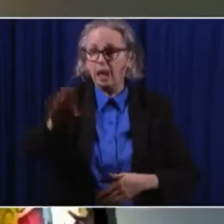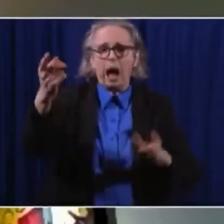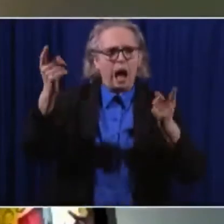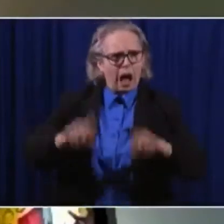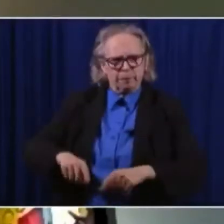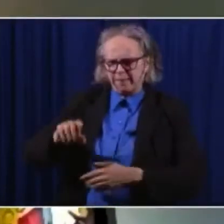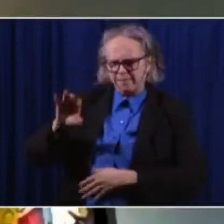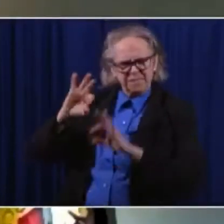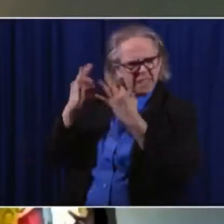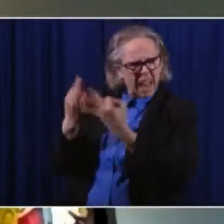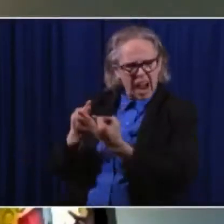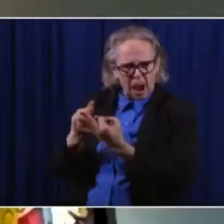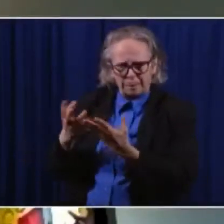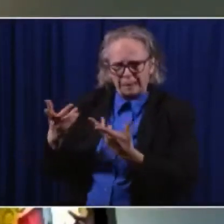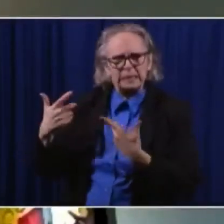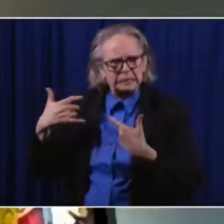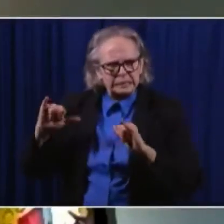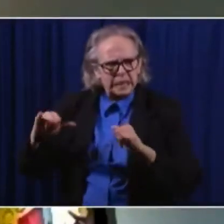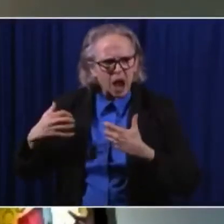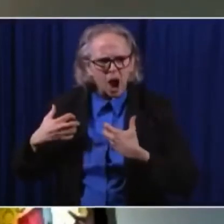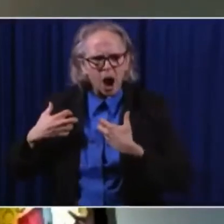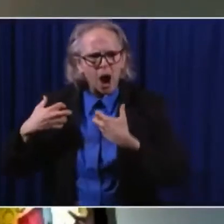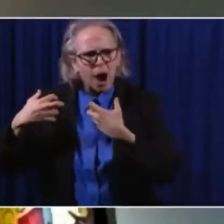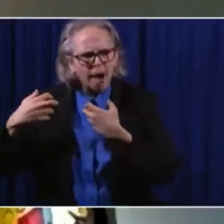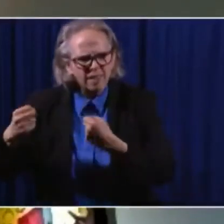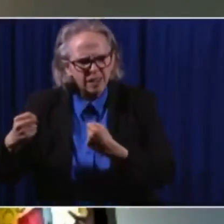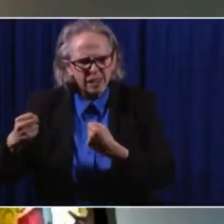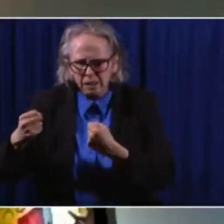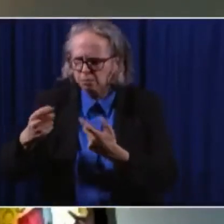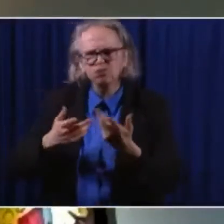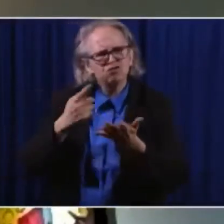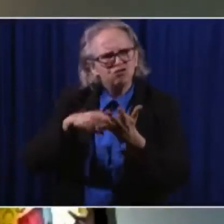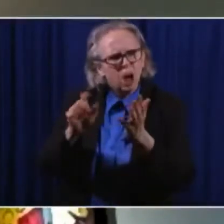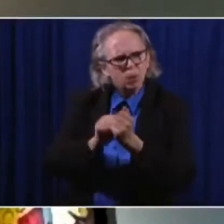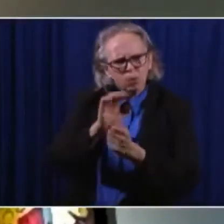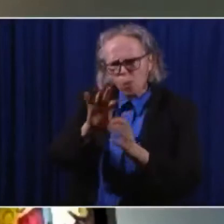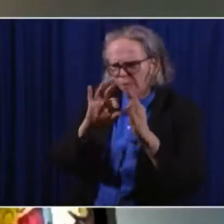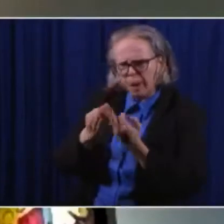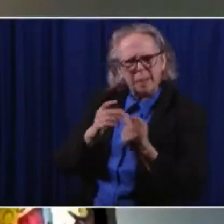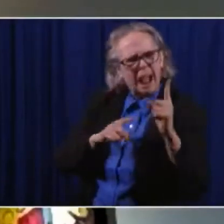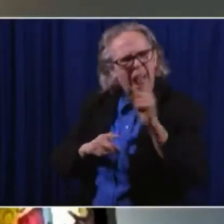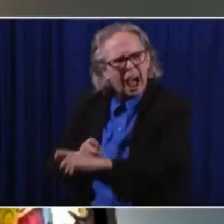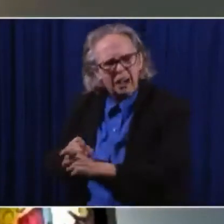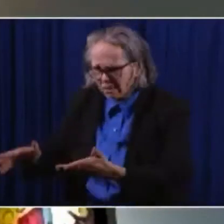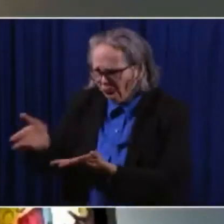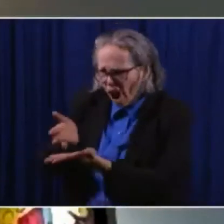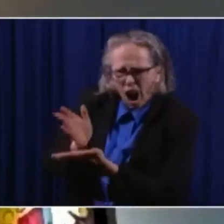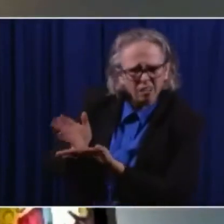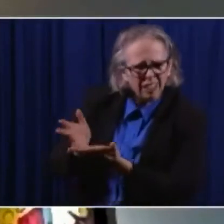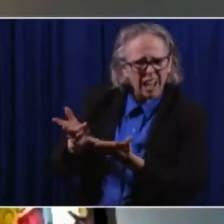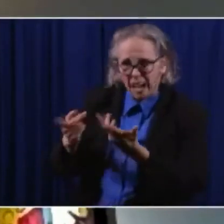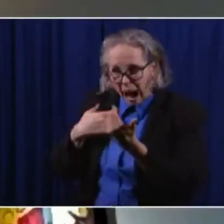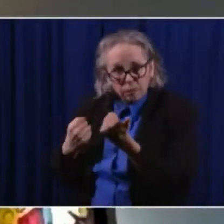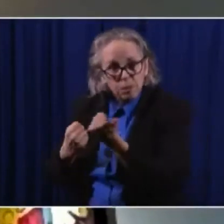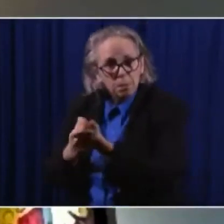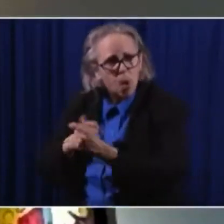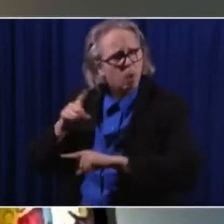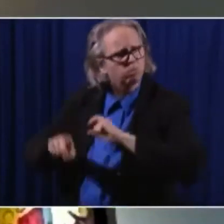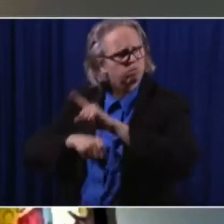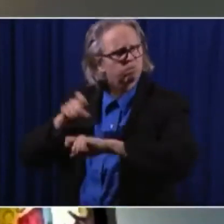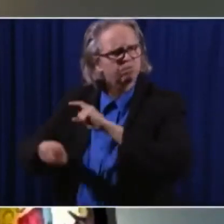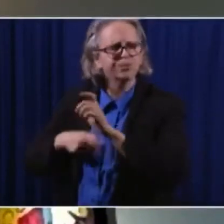to stay connected to treatment and support. Ask if they need help getting what they need. And if they do, then there's resources available. You